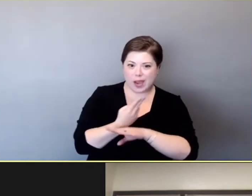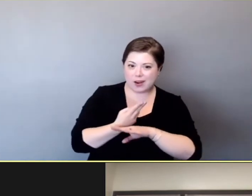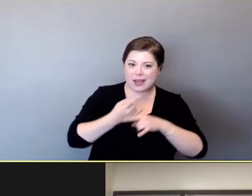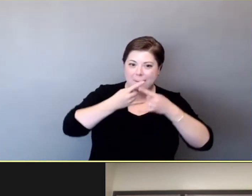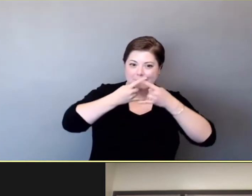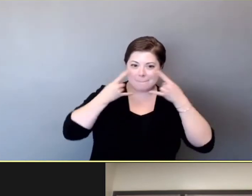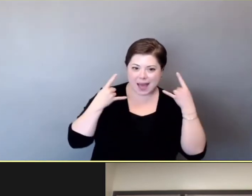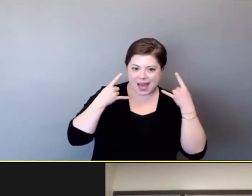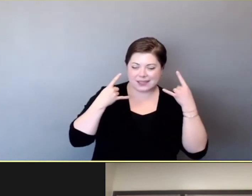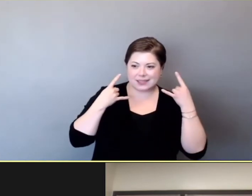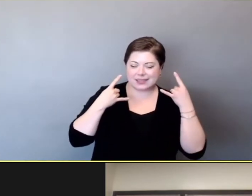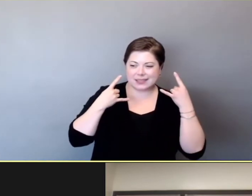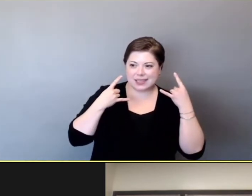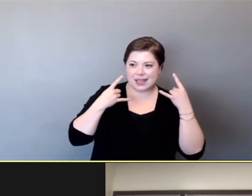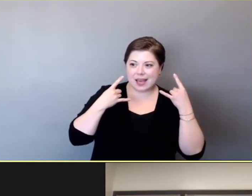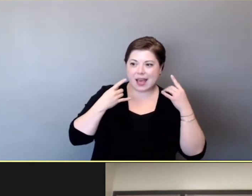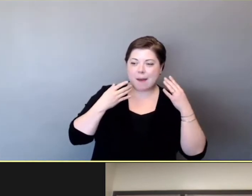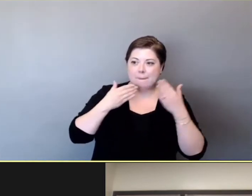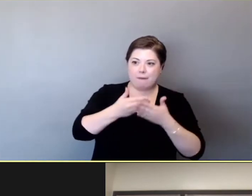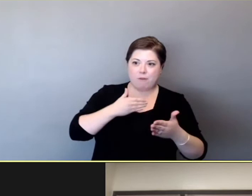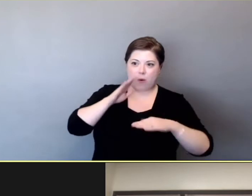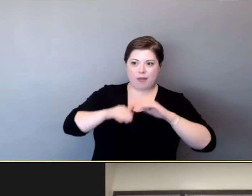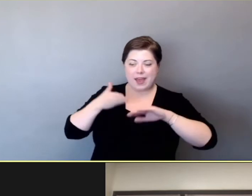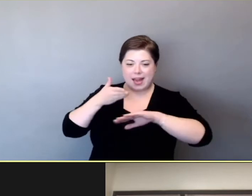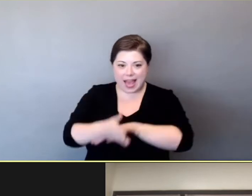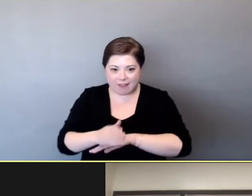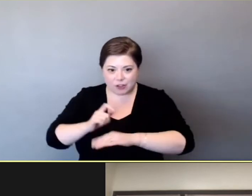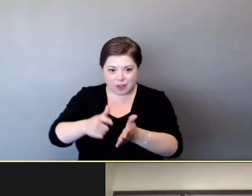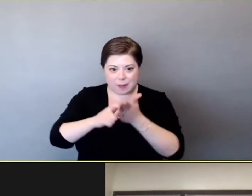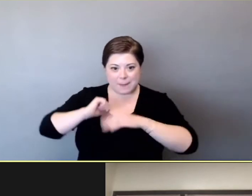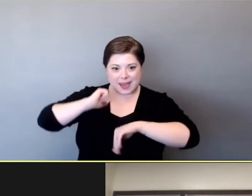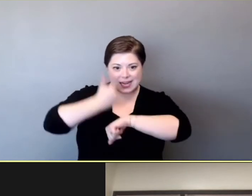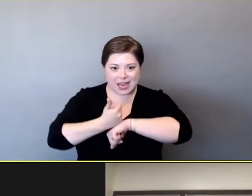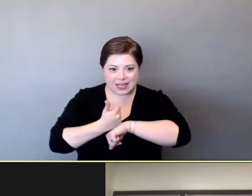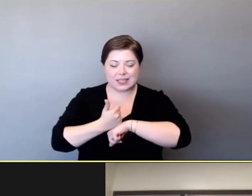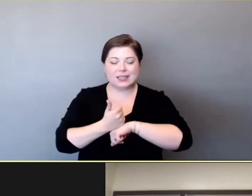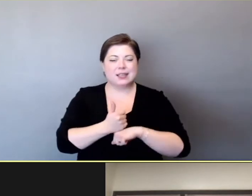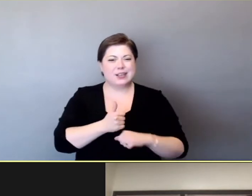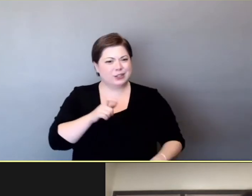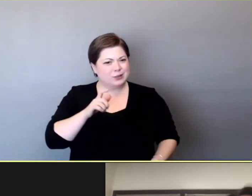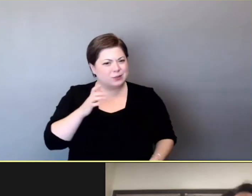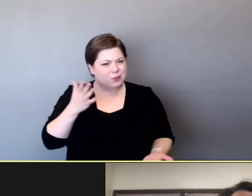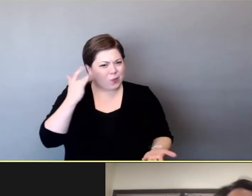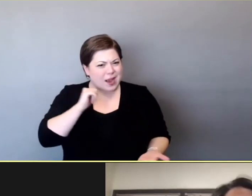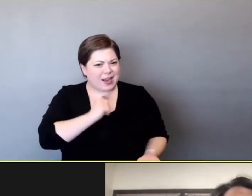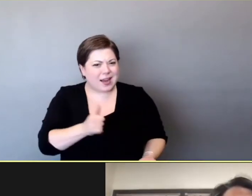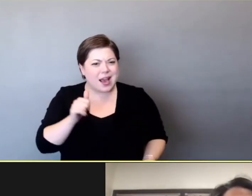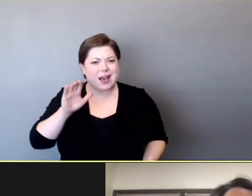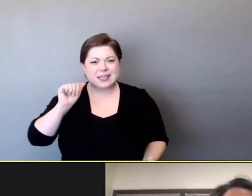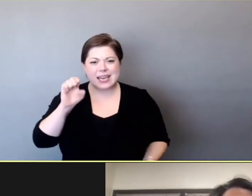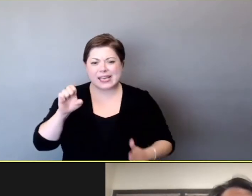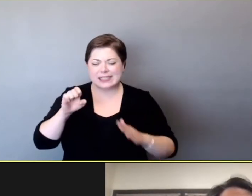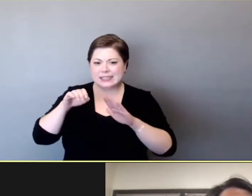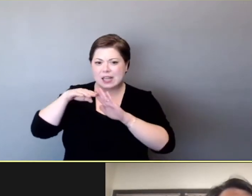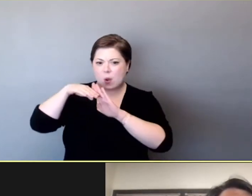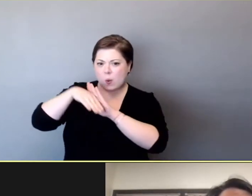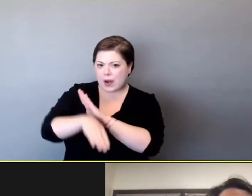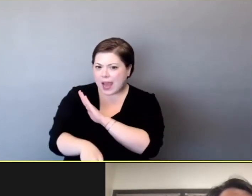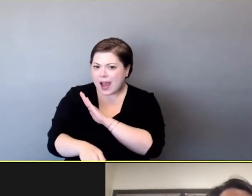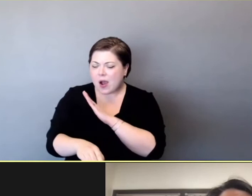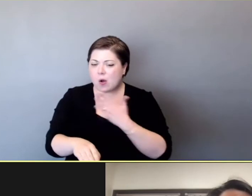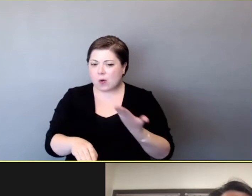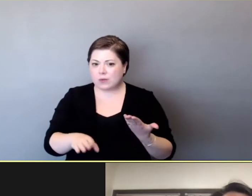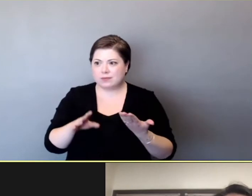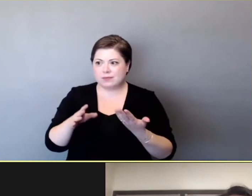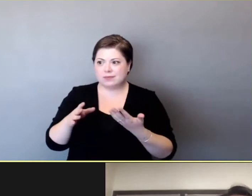shouldn't the caseloads have stayed lower than instead of rising over the next 3 months? Now, they did go back down, and